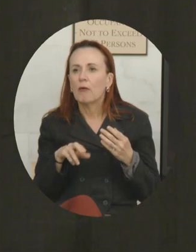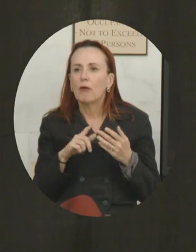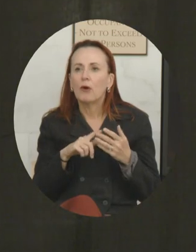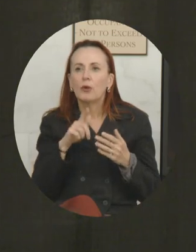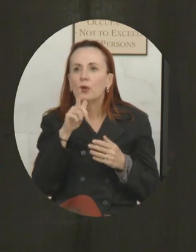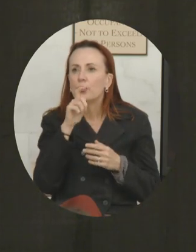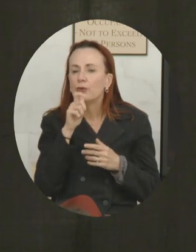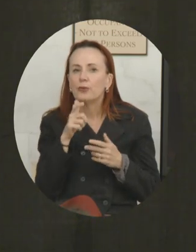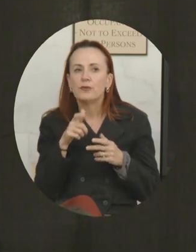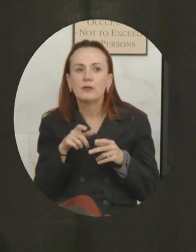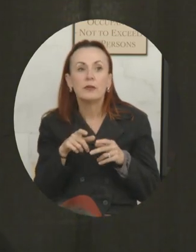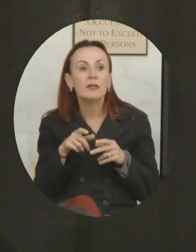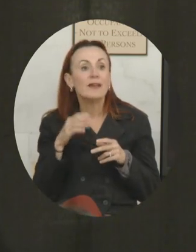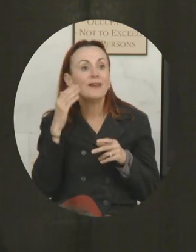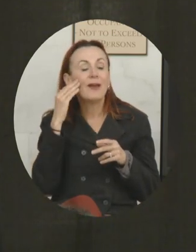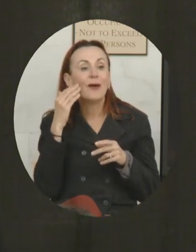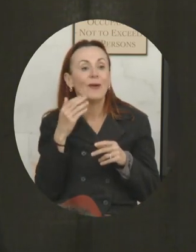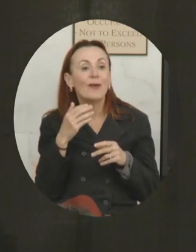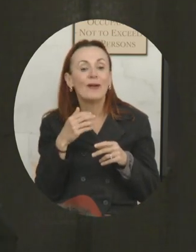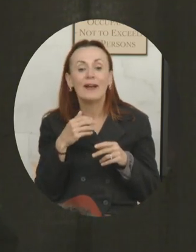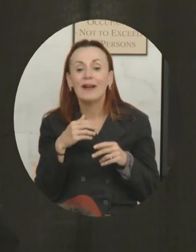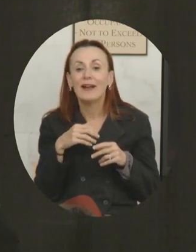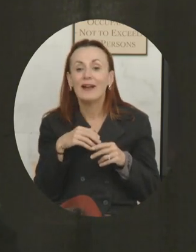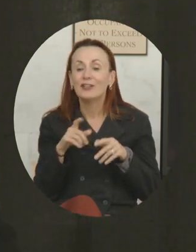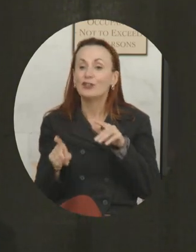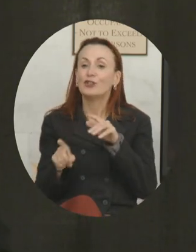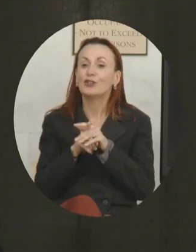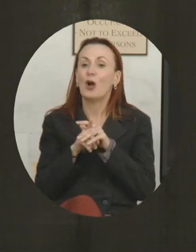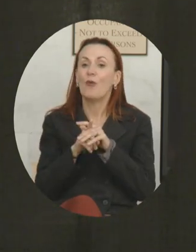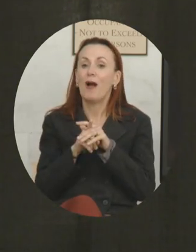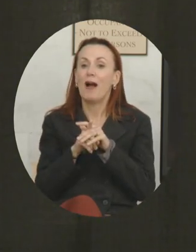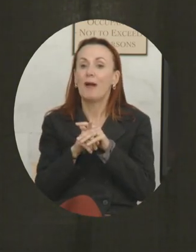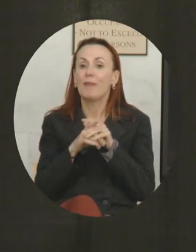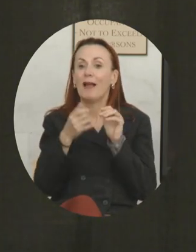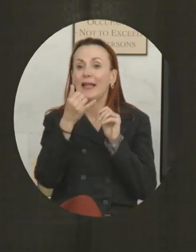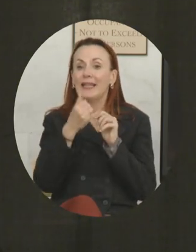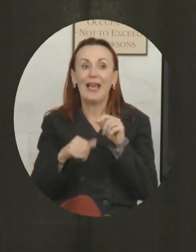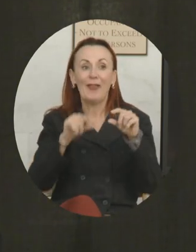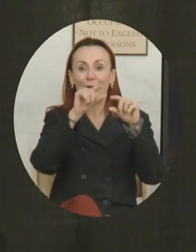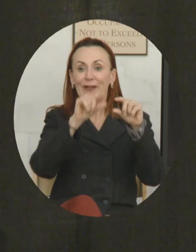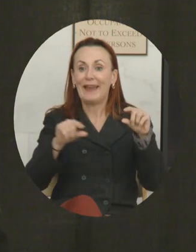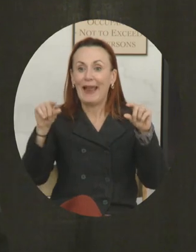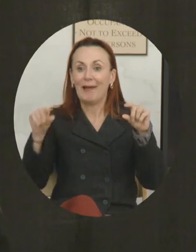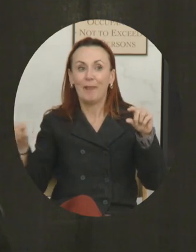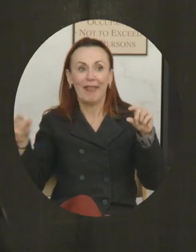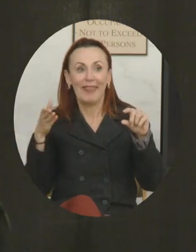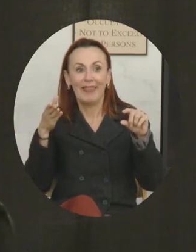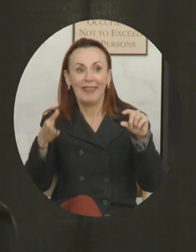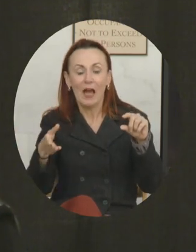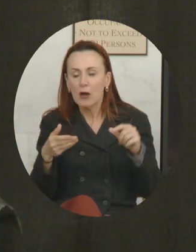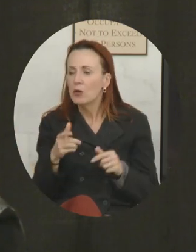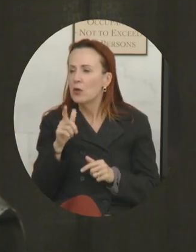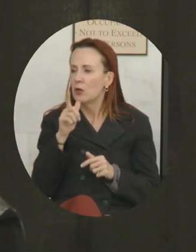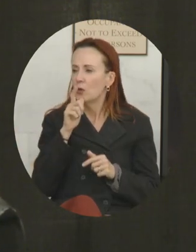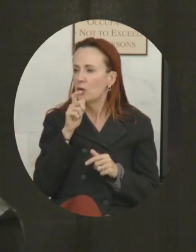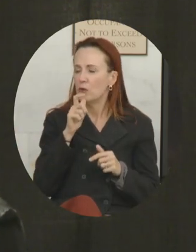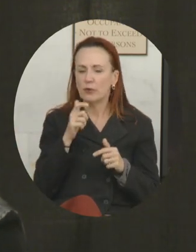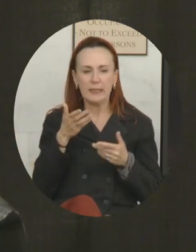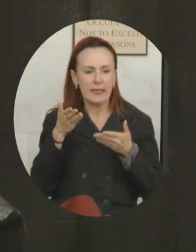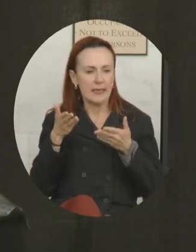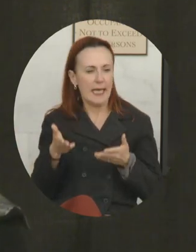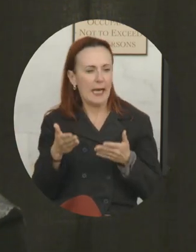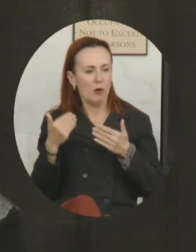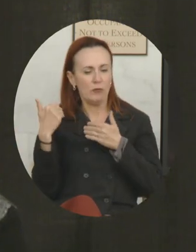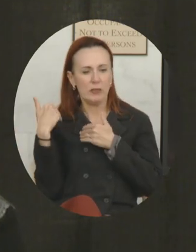yellow tape of the first responders who can make sure they're cleared to get into the line of where people are in need